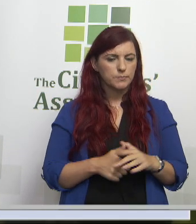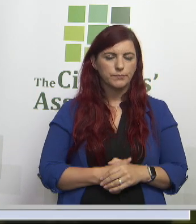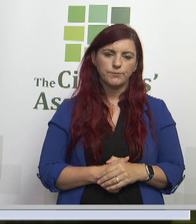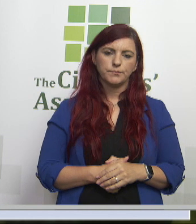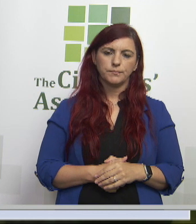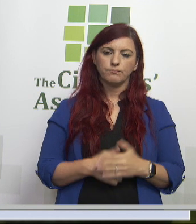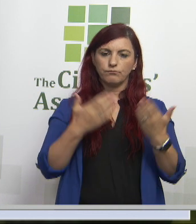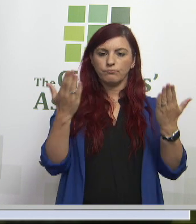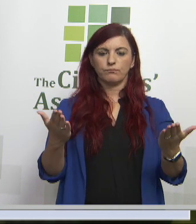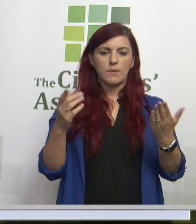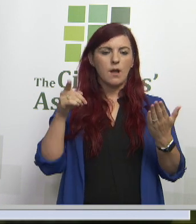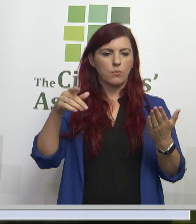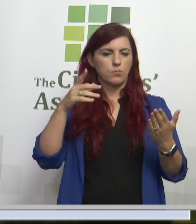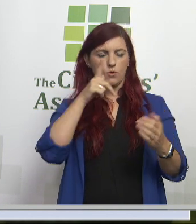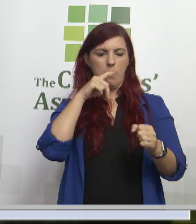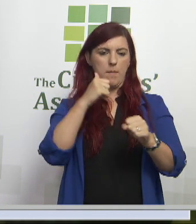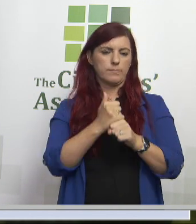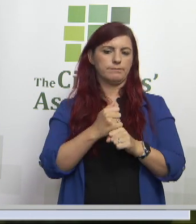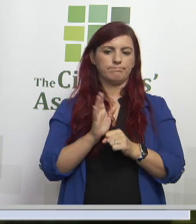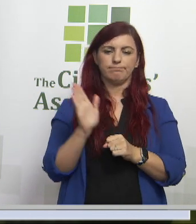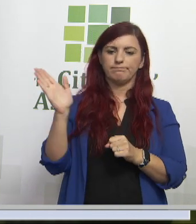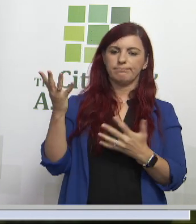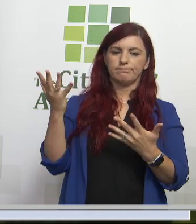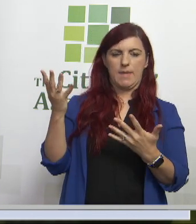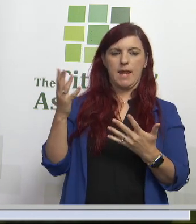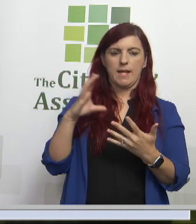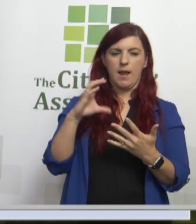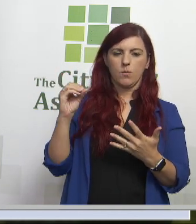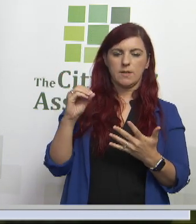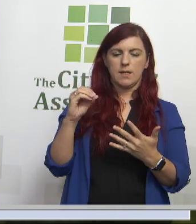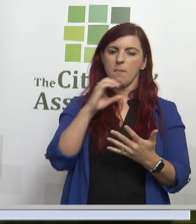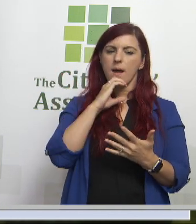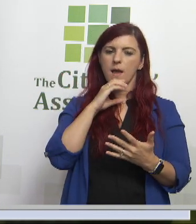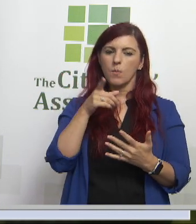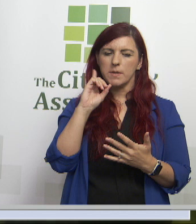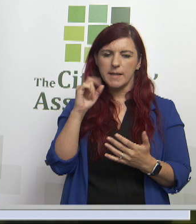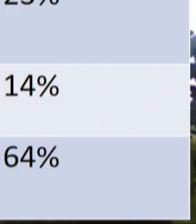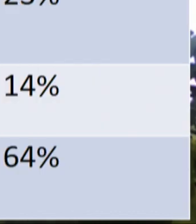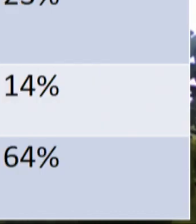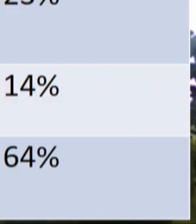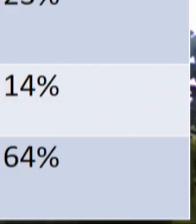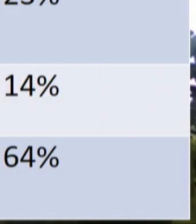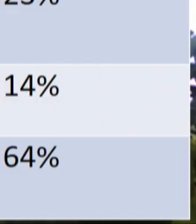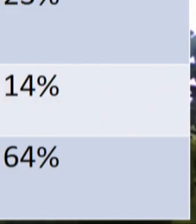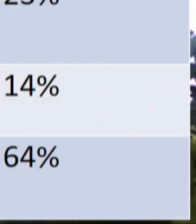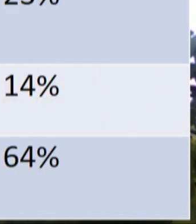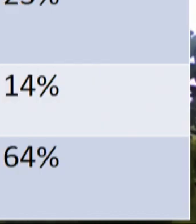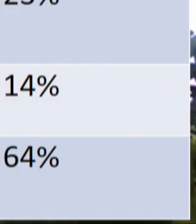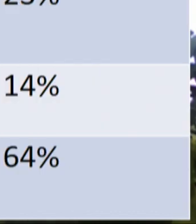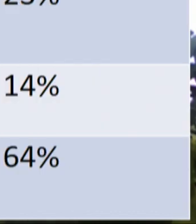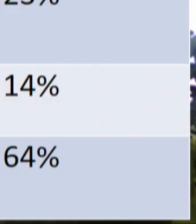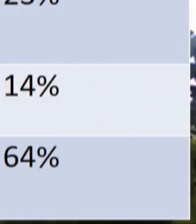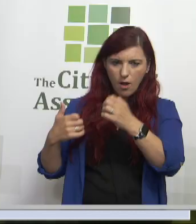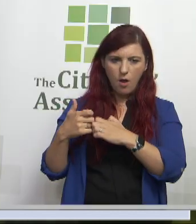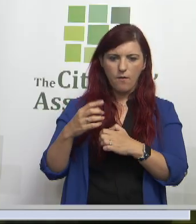So we actually were looking at this problem in County Monaghan, and we did a survey in 2010 of our hedgerows, and we repeated it 10 years